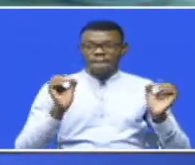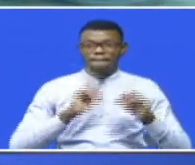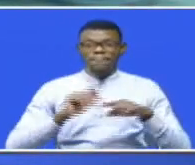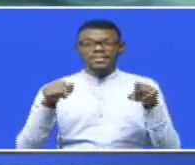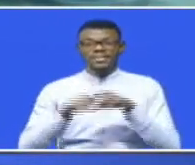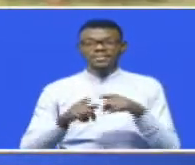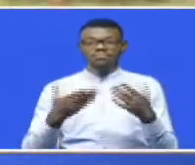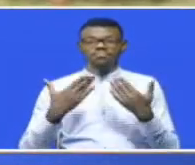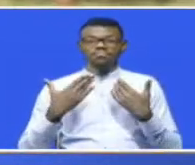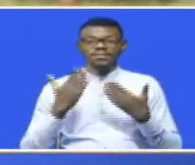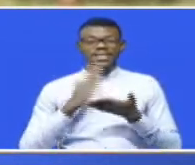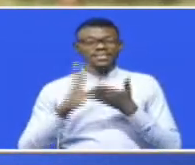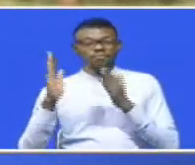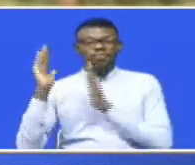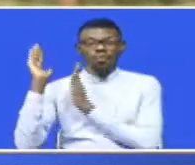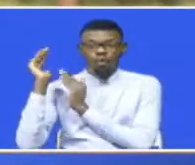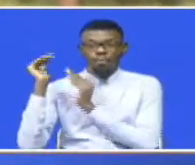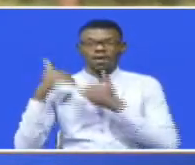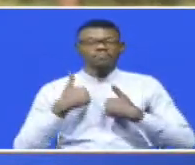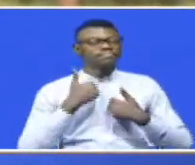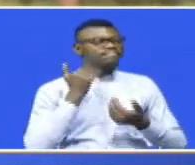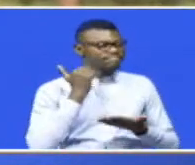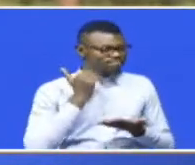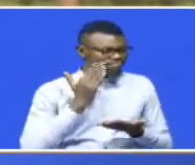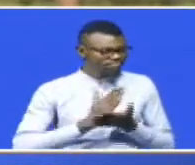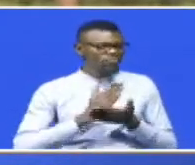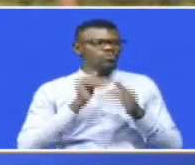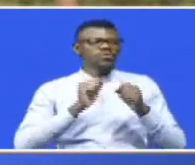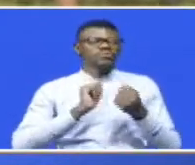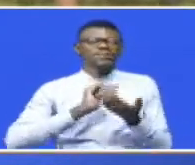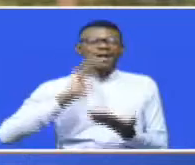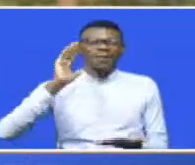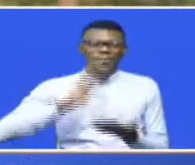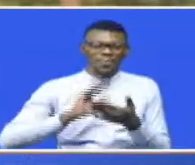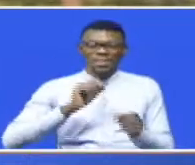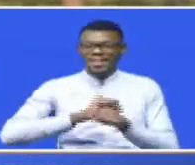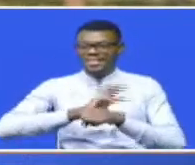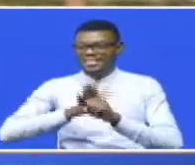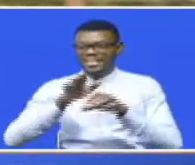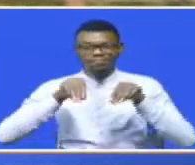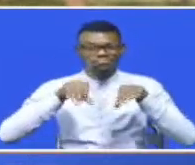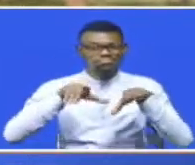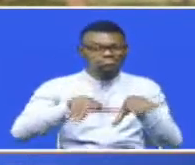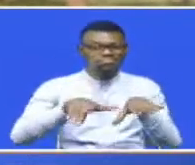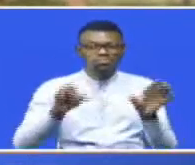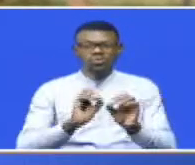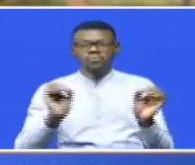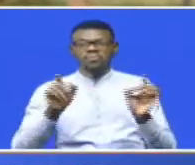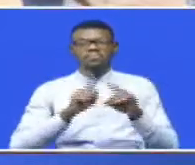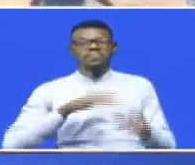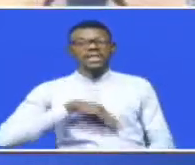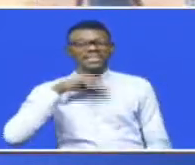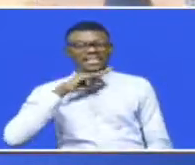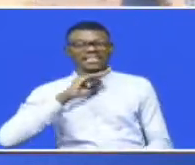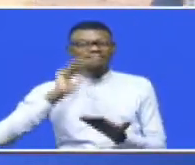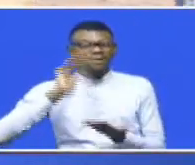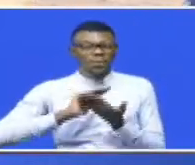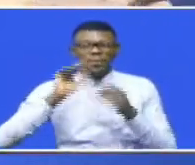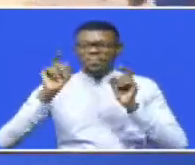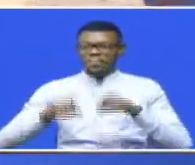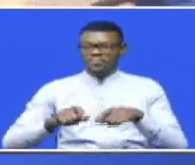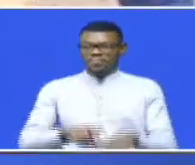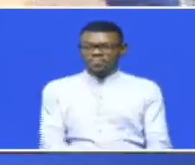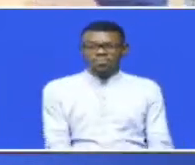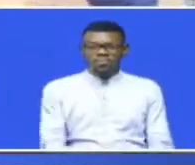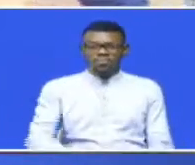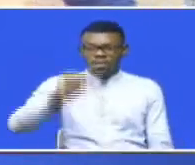also optimism. It reduce rate ya infections na rate of deaths. Serikali